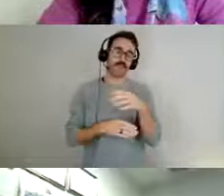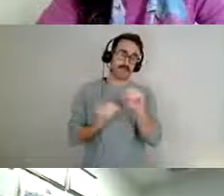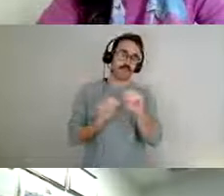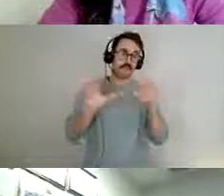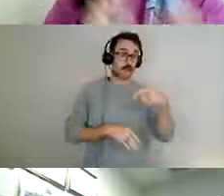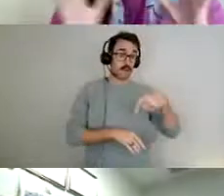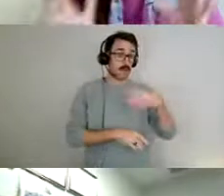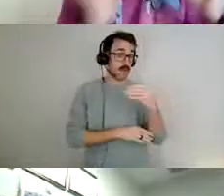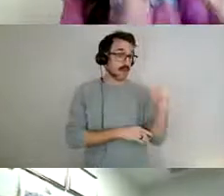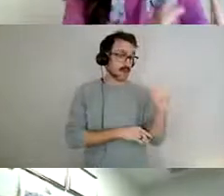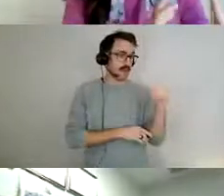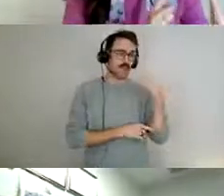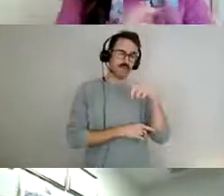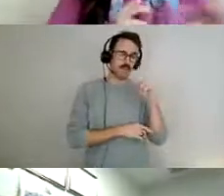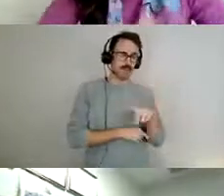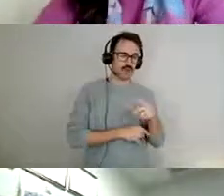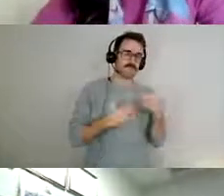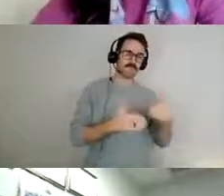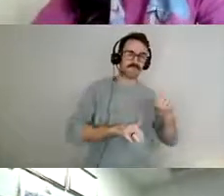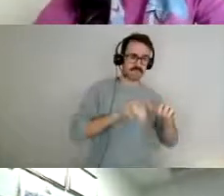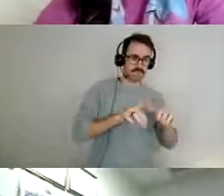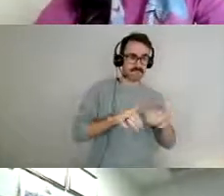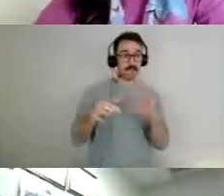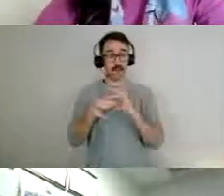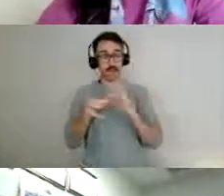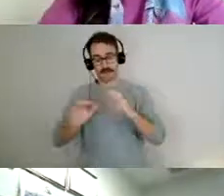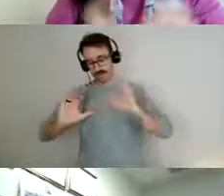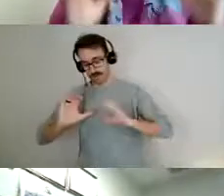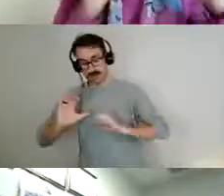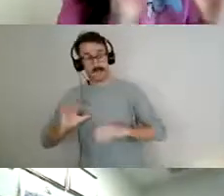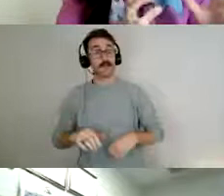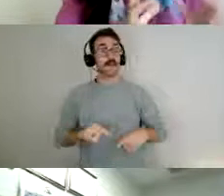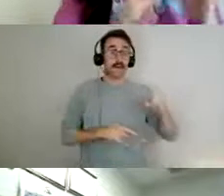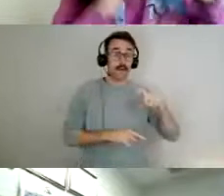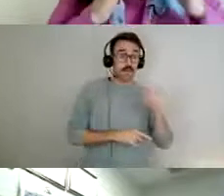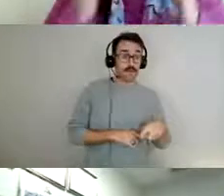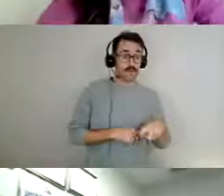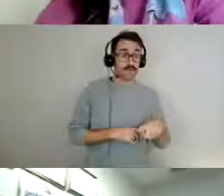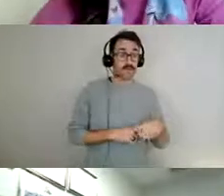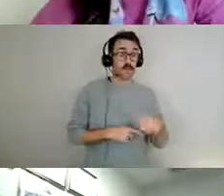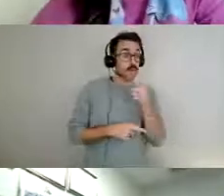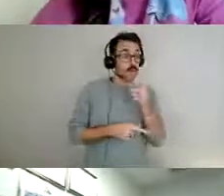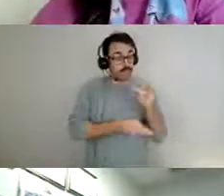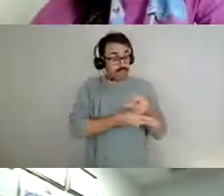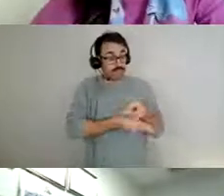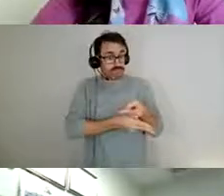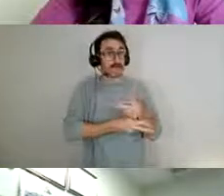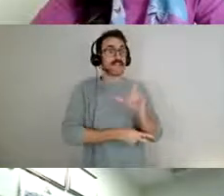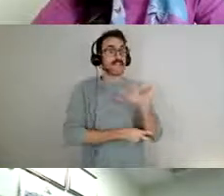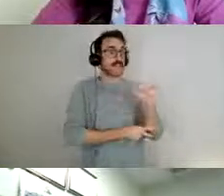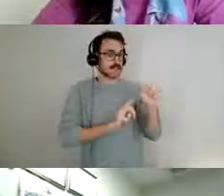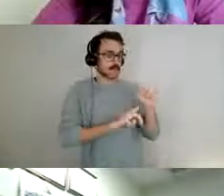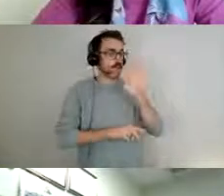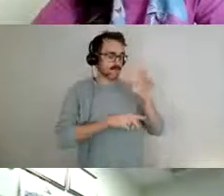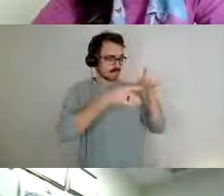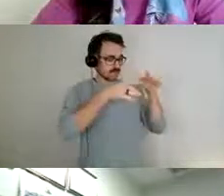questions. So please put your questions there, because Lisa will be going to the Q&A box to look at the questions for the